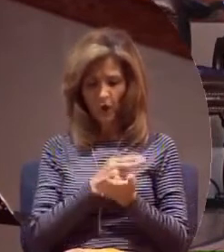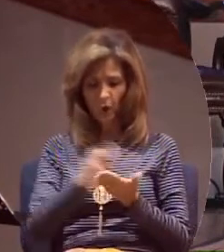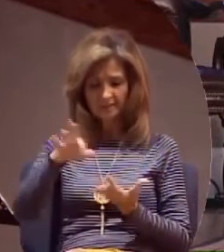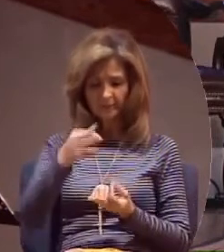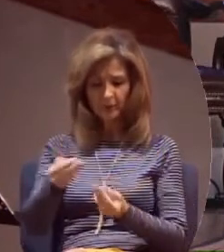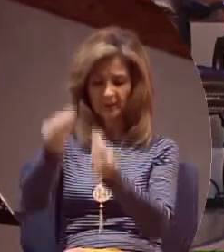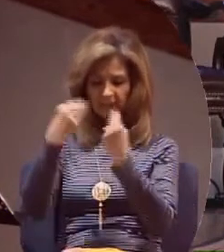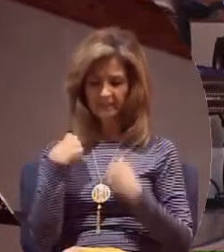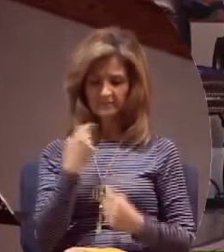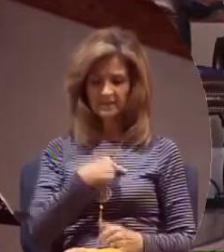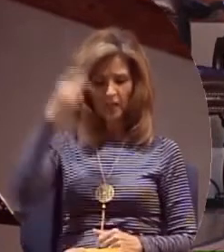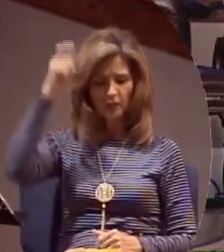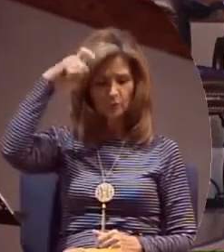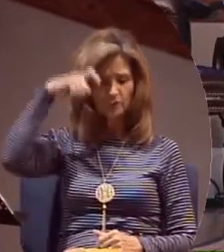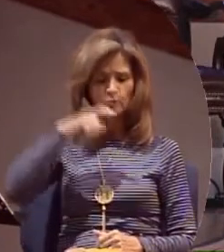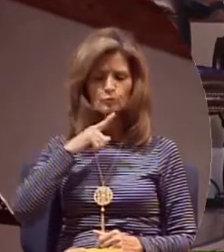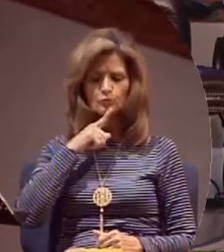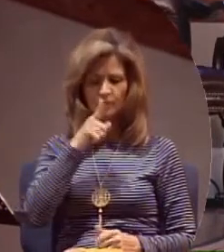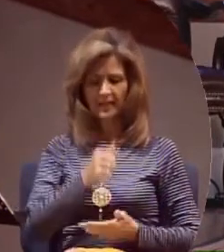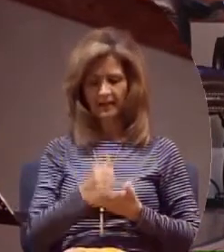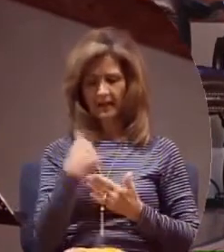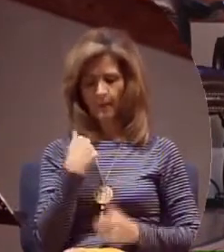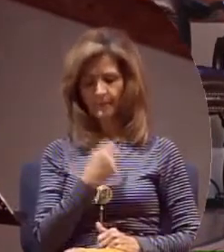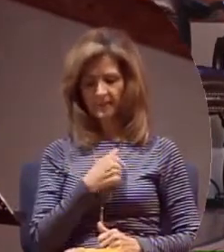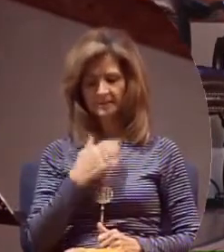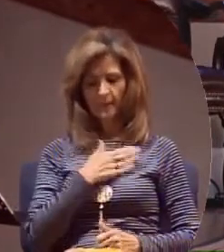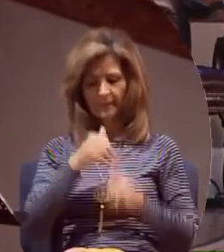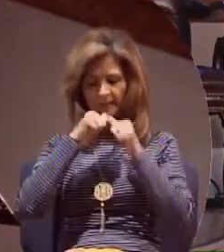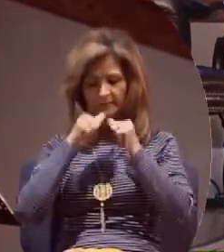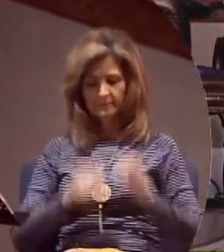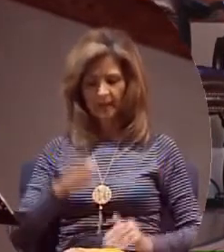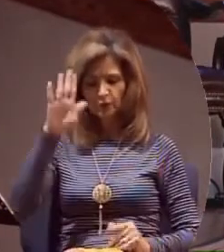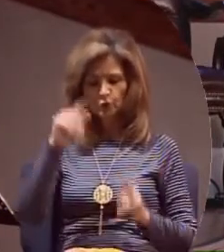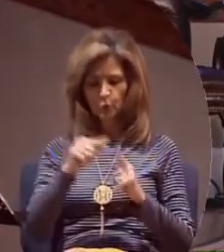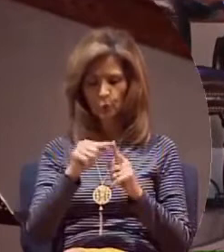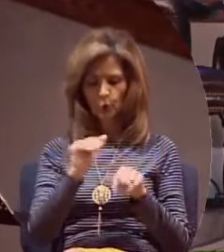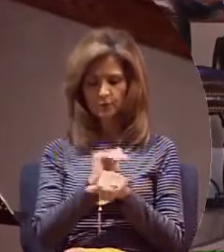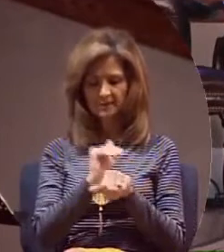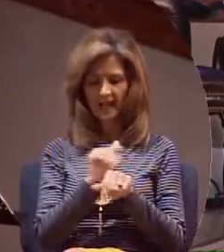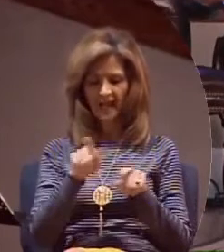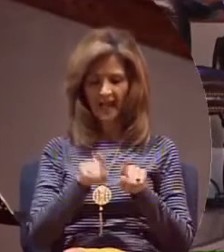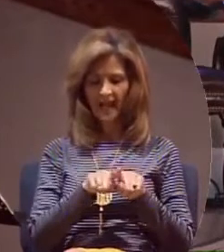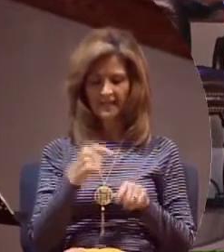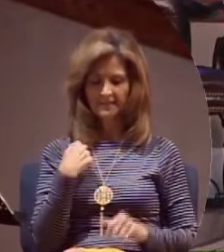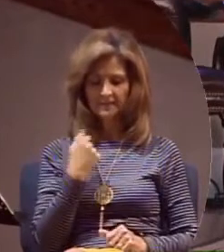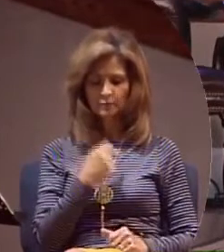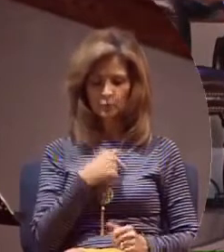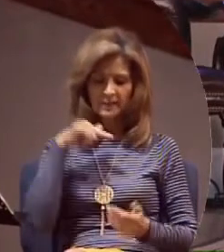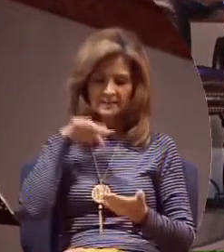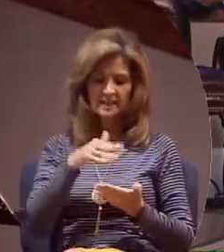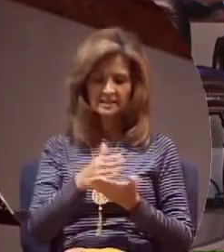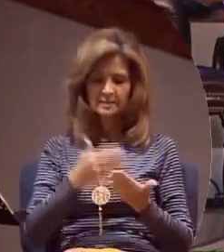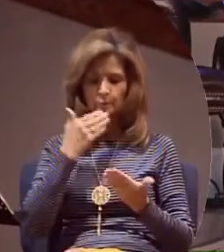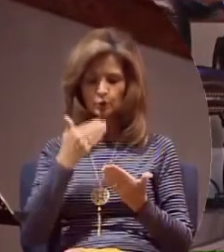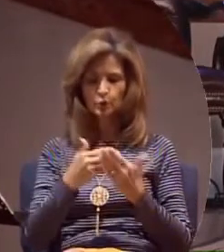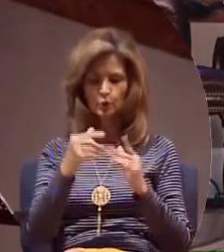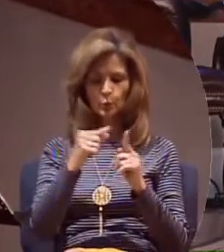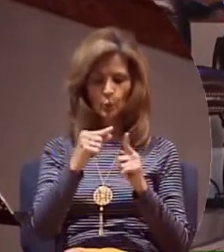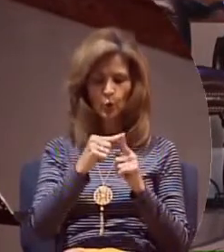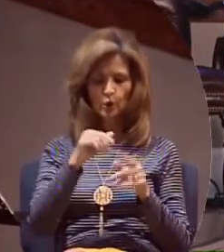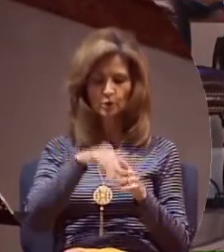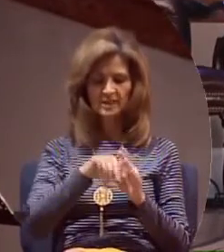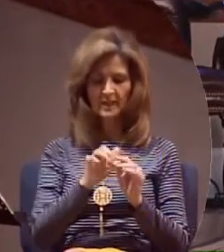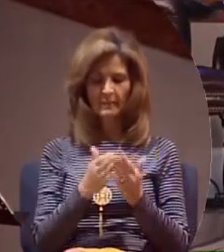it, it'll especially help us. So please bless your word tonight as we move through some other good words in our